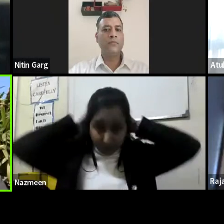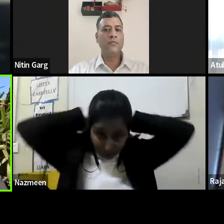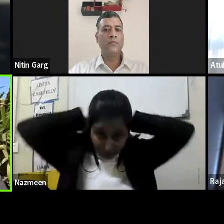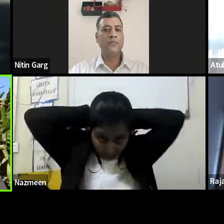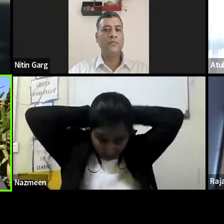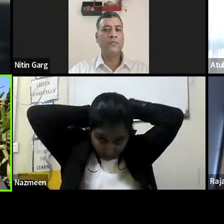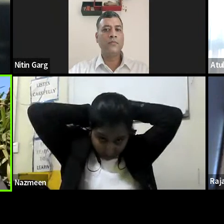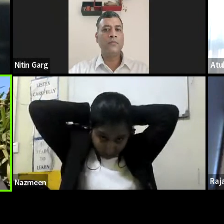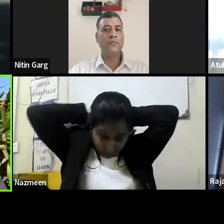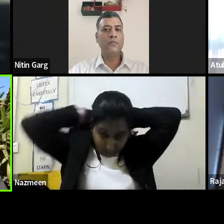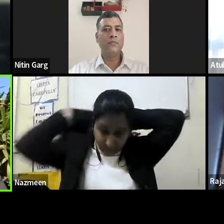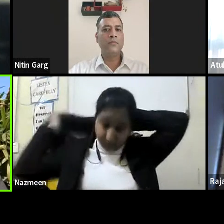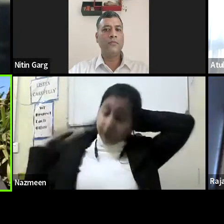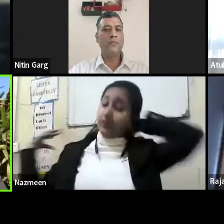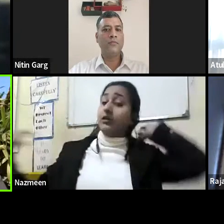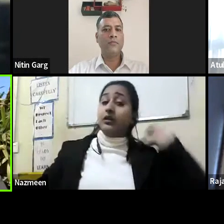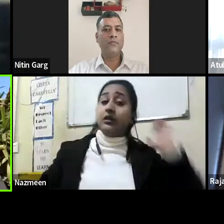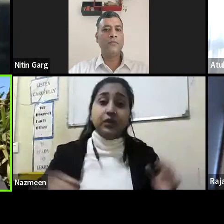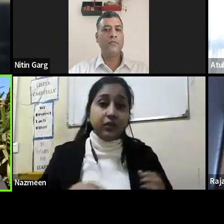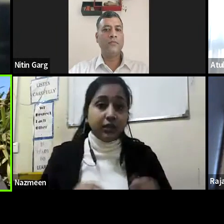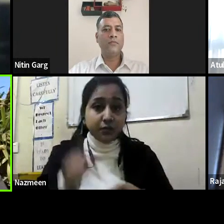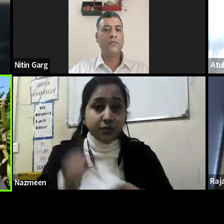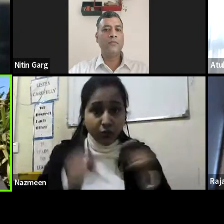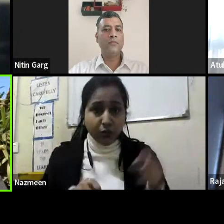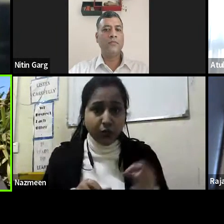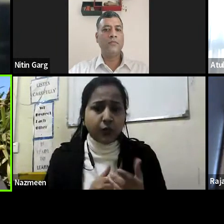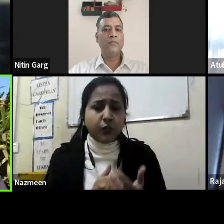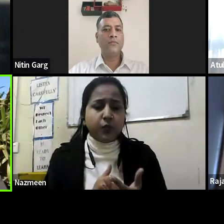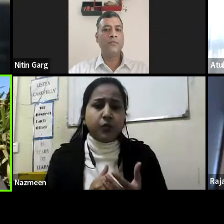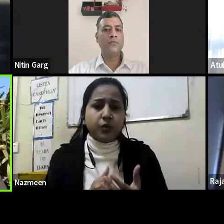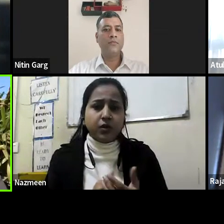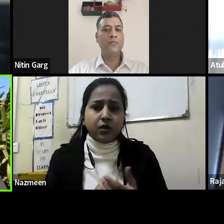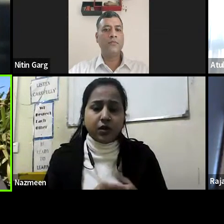in terms of mobility, in terms of moving around,